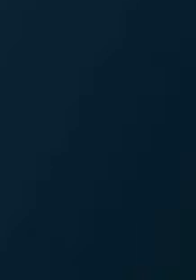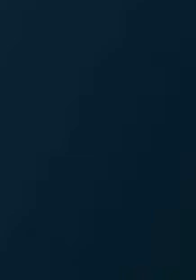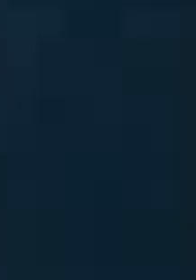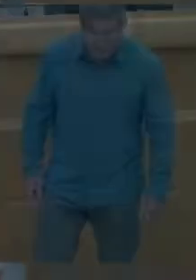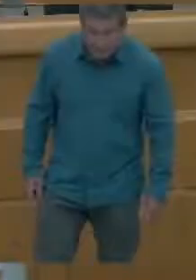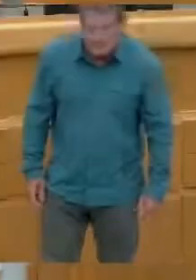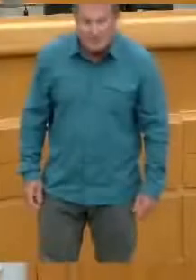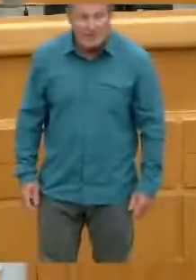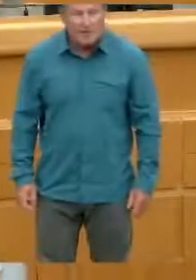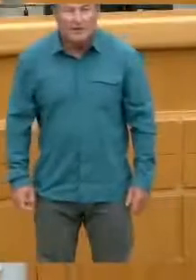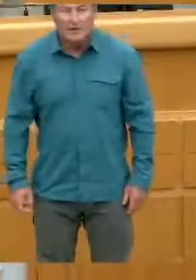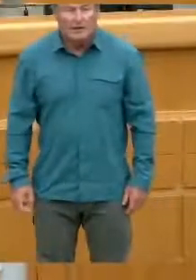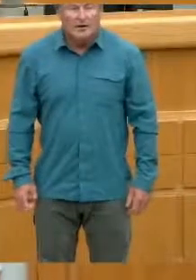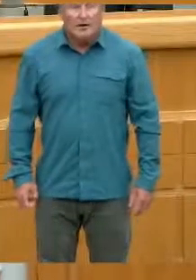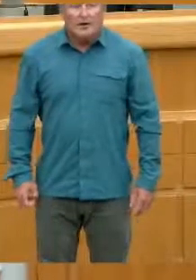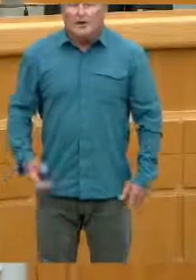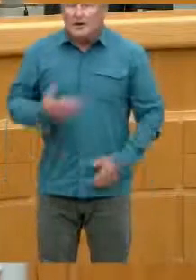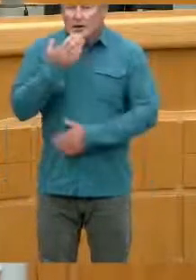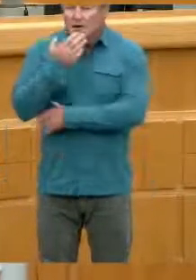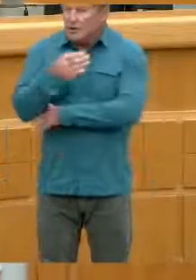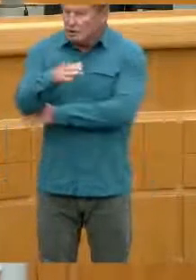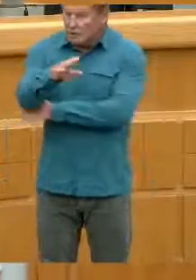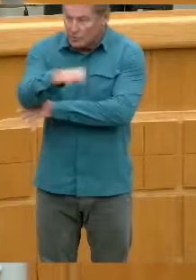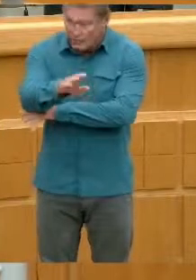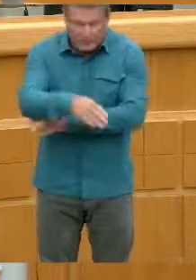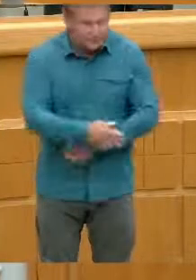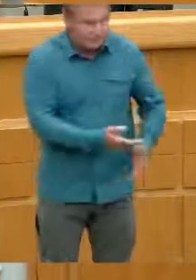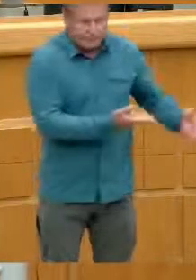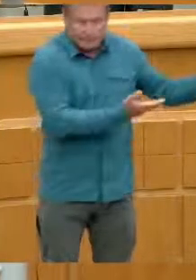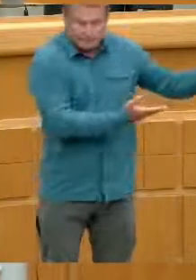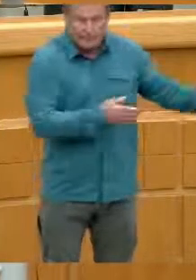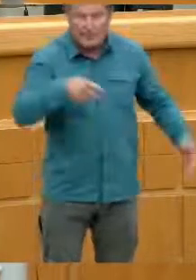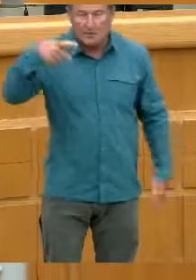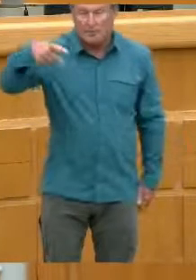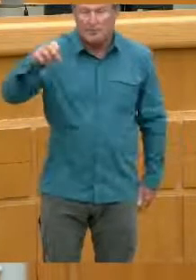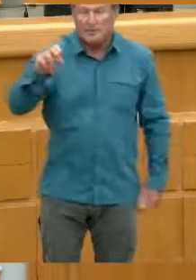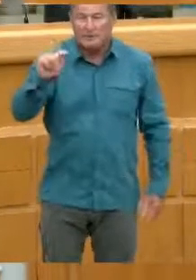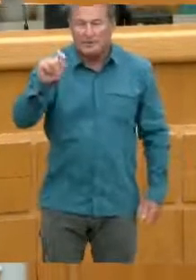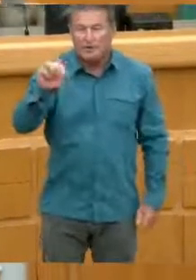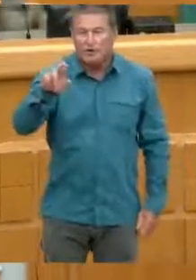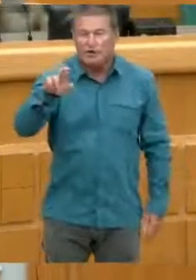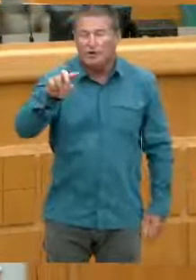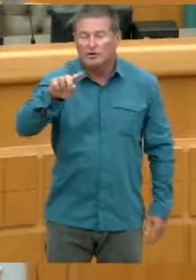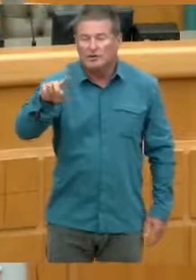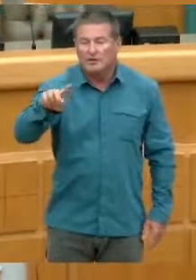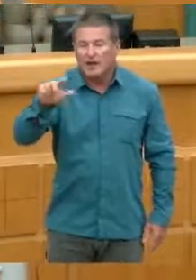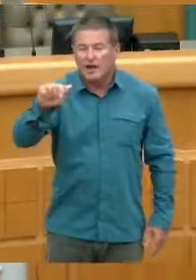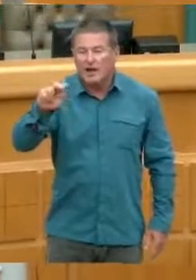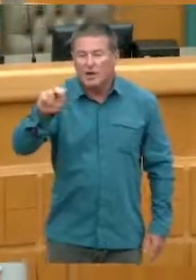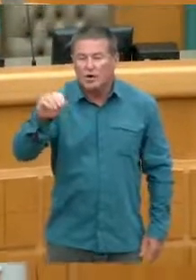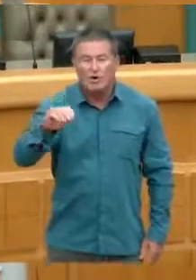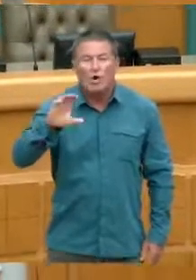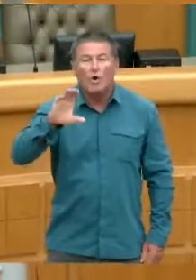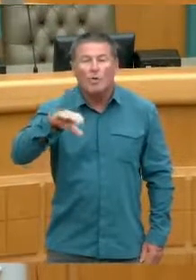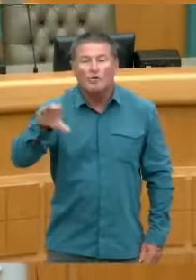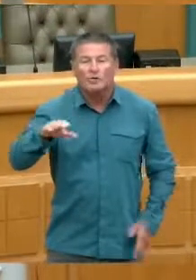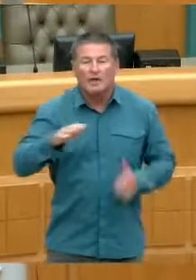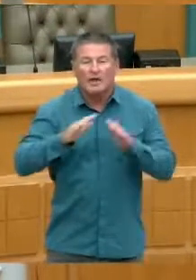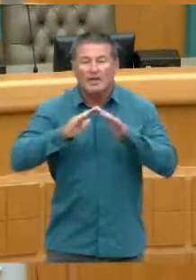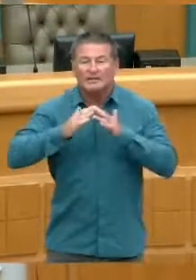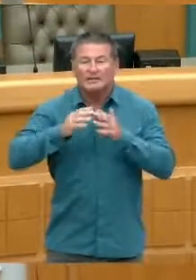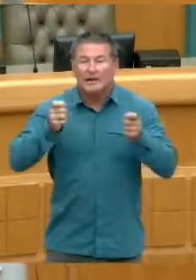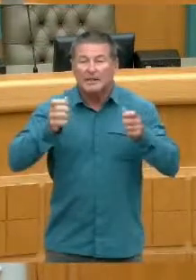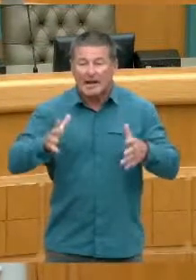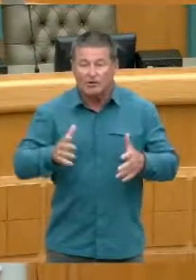Okay. Okay, good afternoon, everybody. My name is Peter Zanoni. I'm Corpus Christi City Manager, and we want to welcome you to